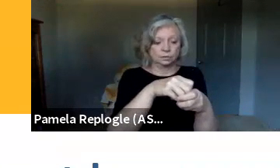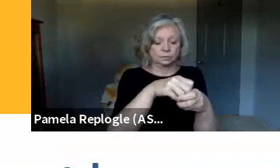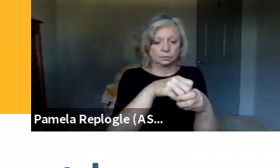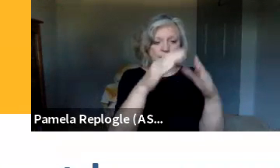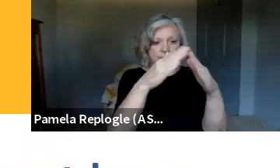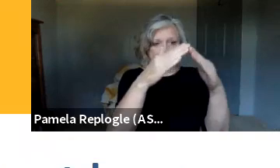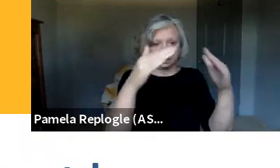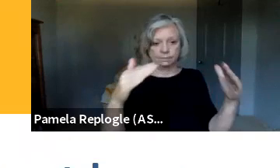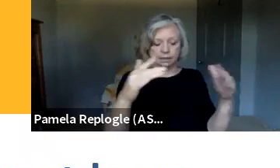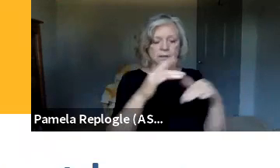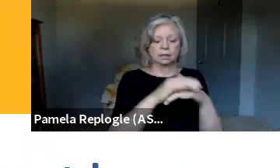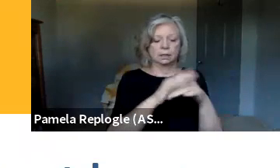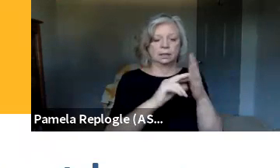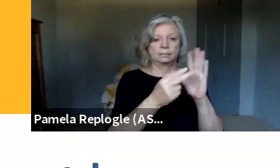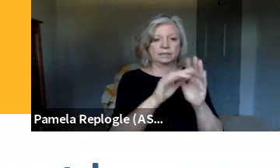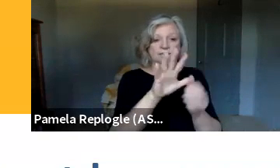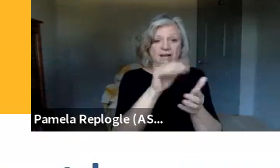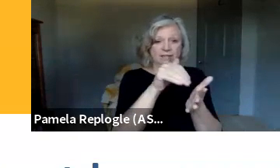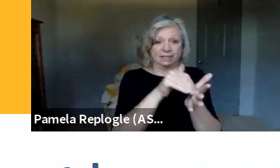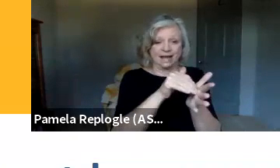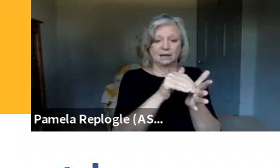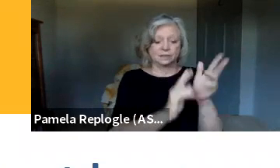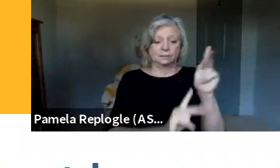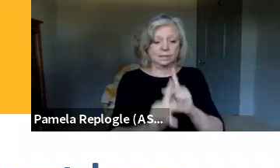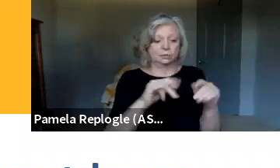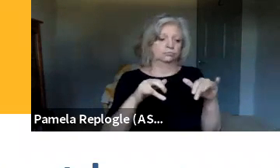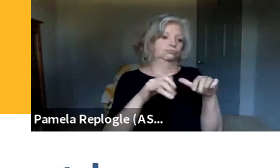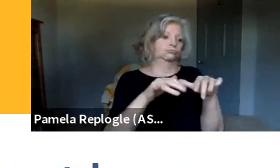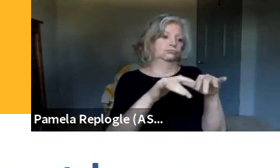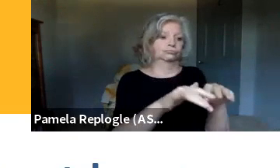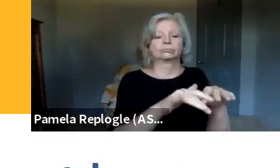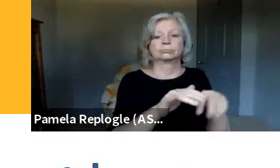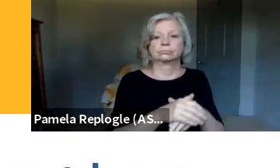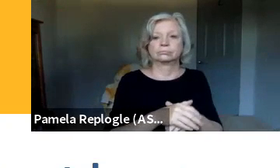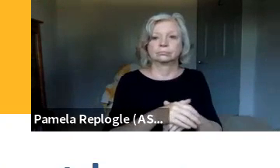that has 5,000 or more attendees.